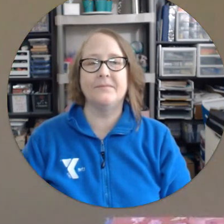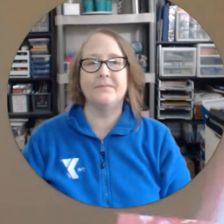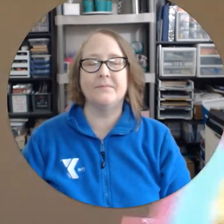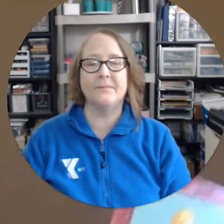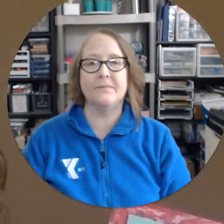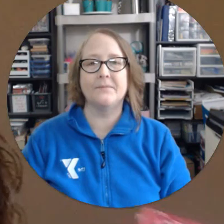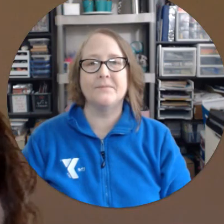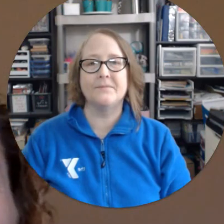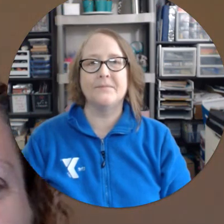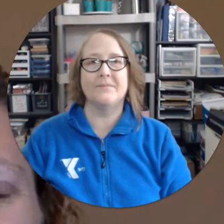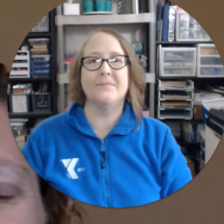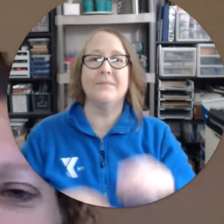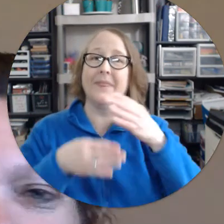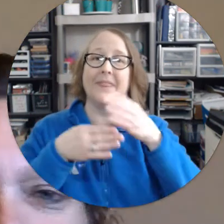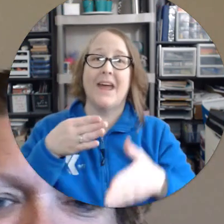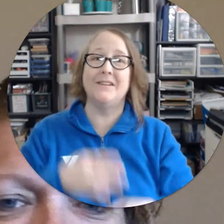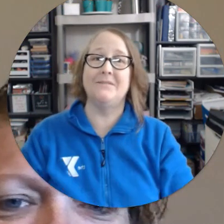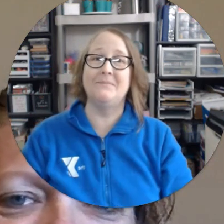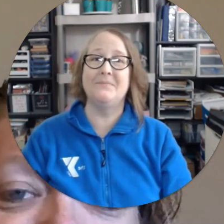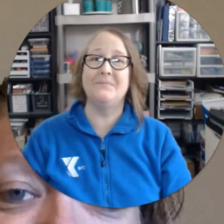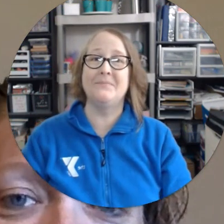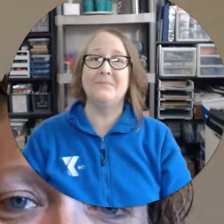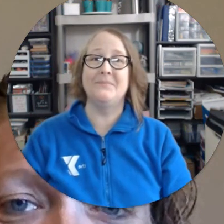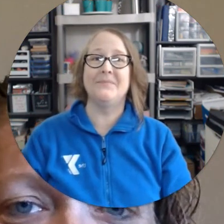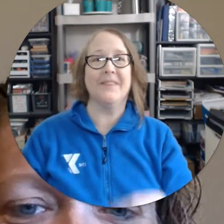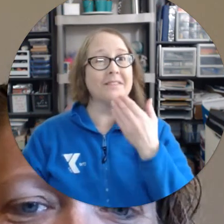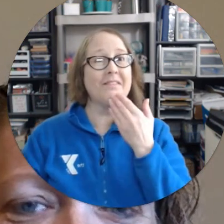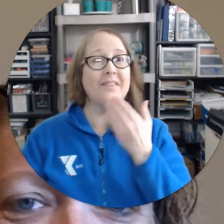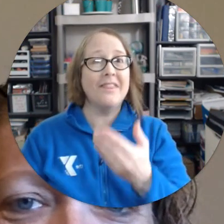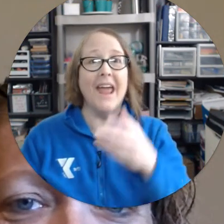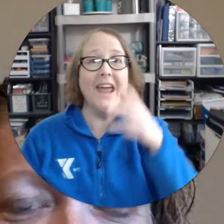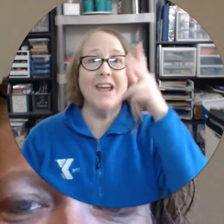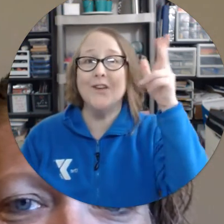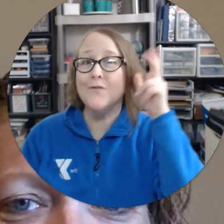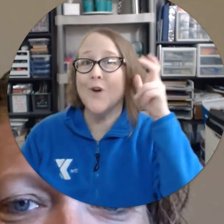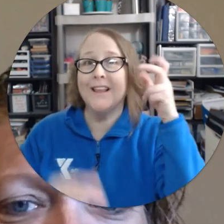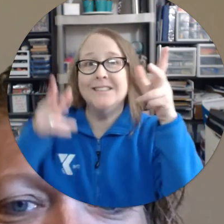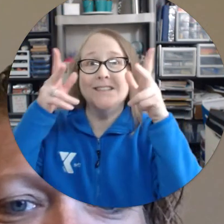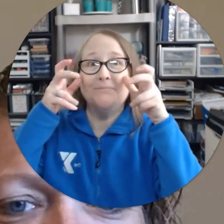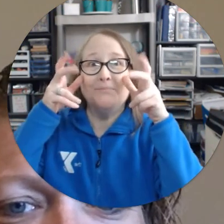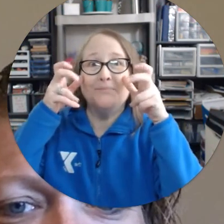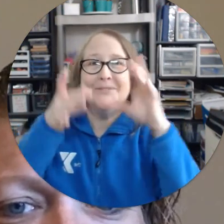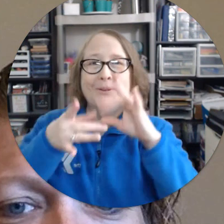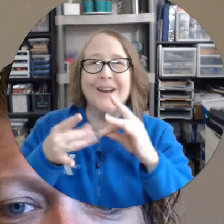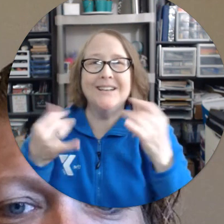The end. Thank you for listening to the story today.